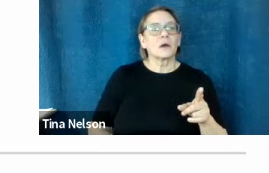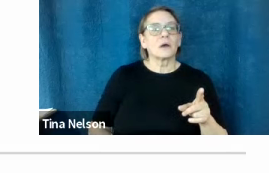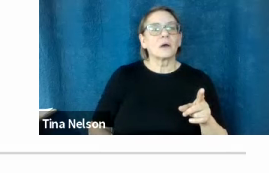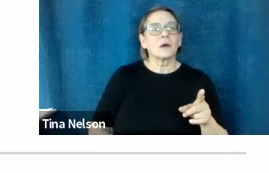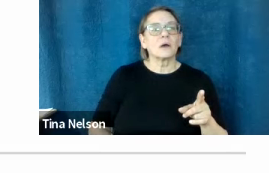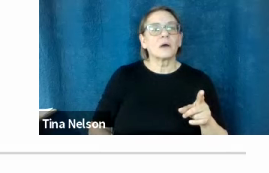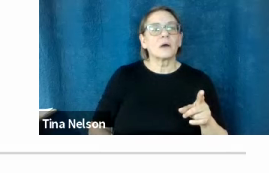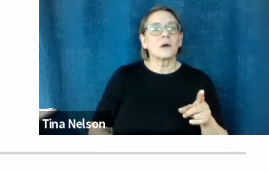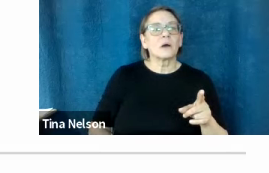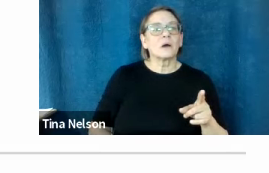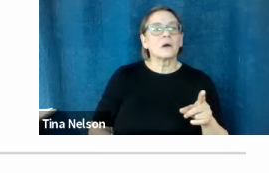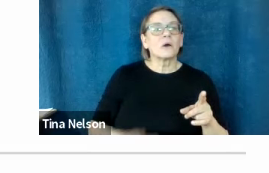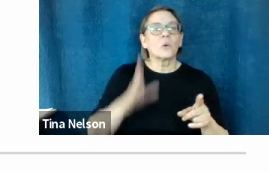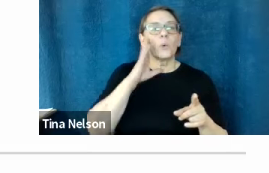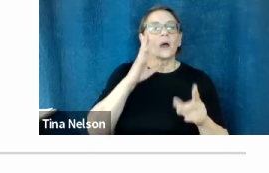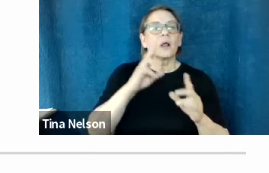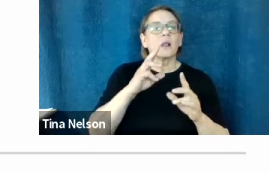it here for yourself.